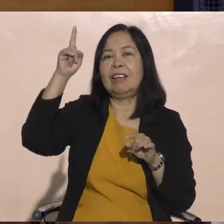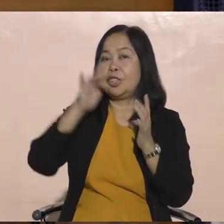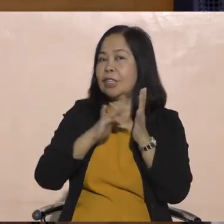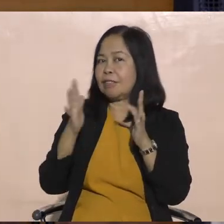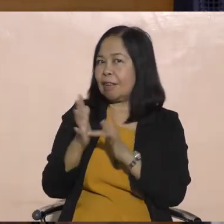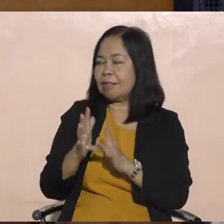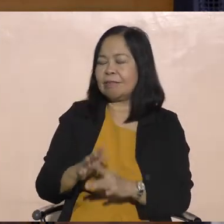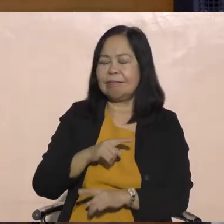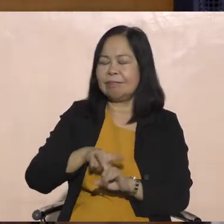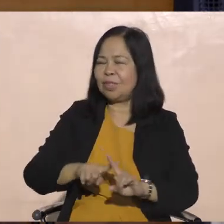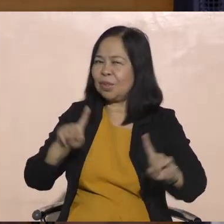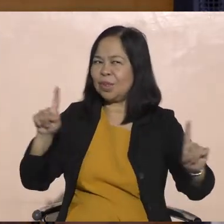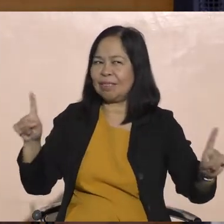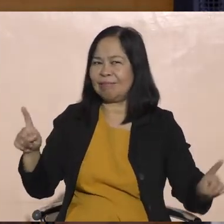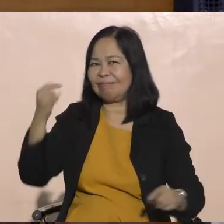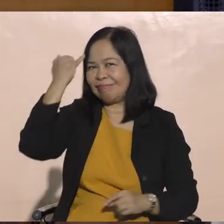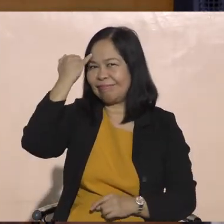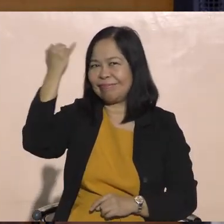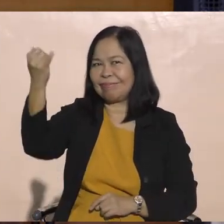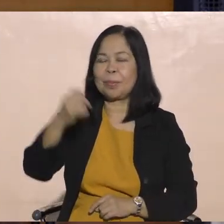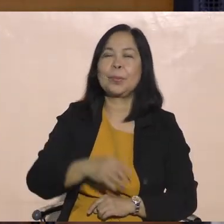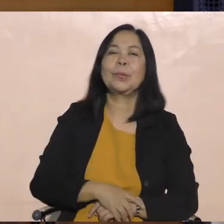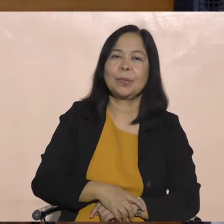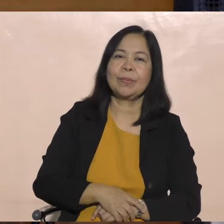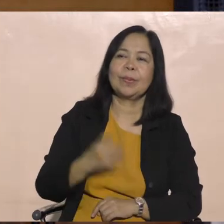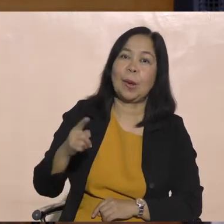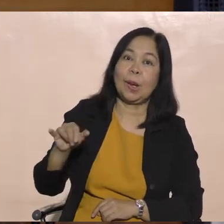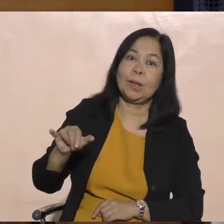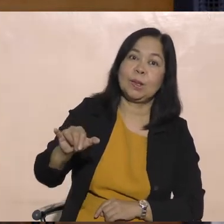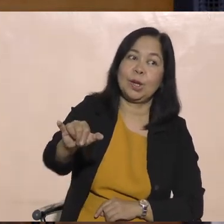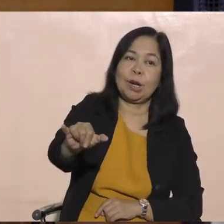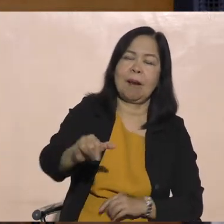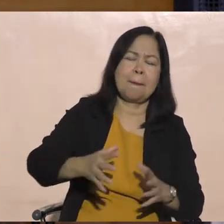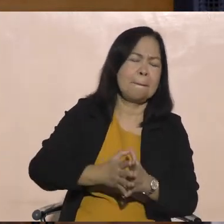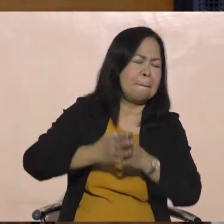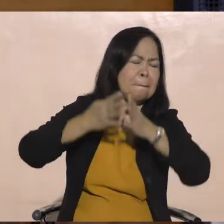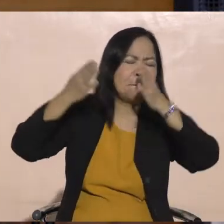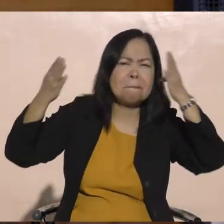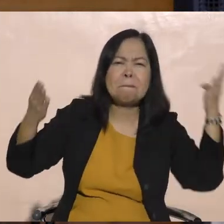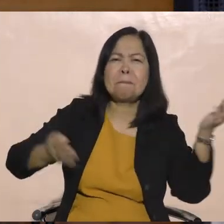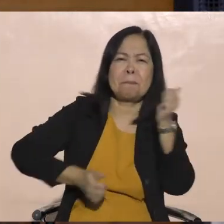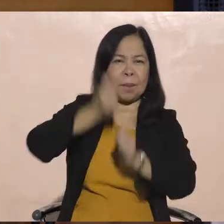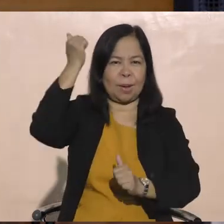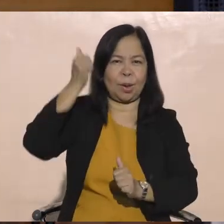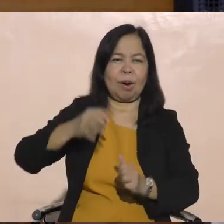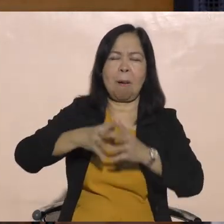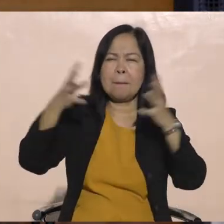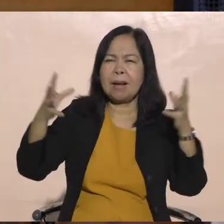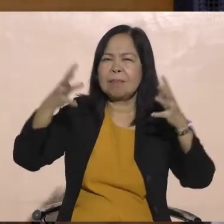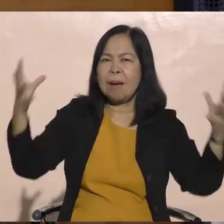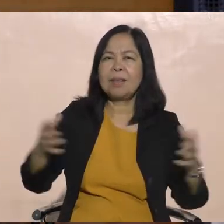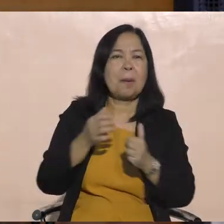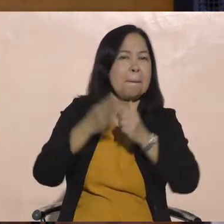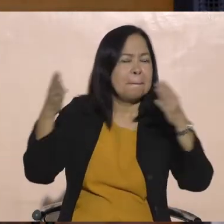Lahi ang panlantaw sa Dios mga kaigsunan. Eternal lang yan panlantaw. He is the great I am. Amen?